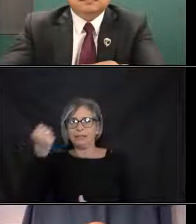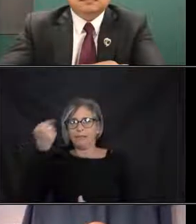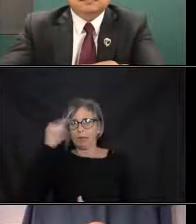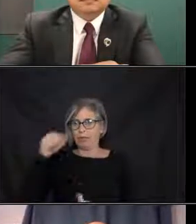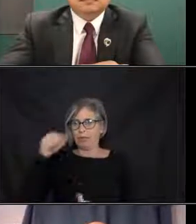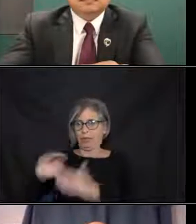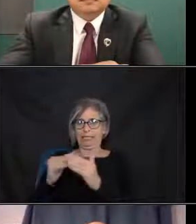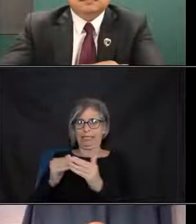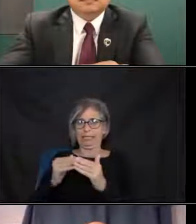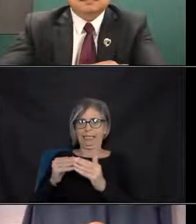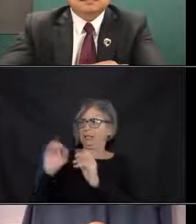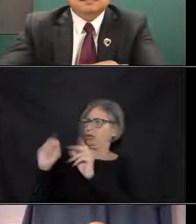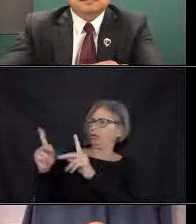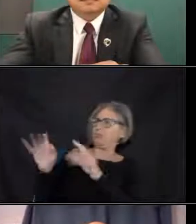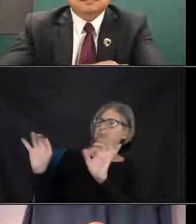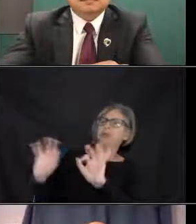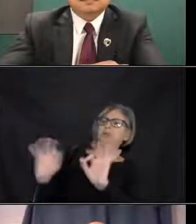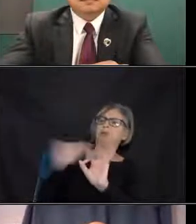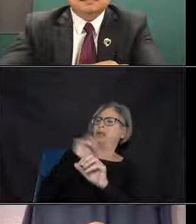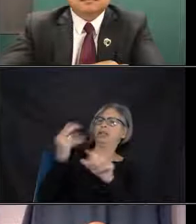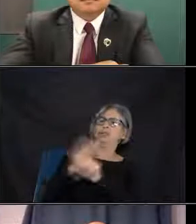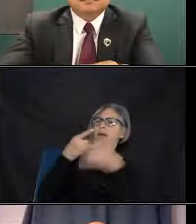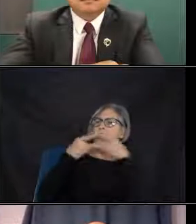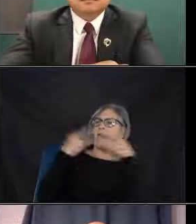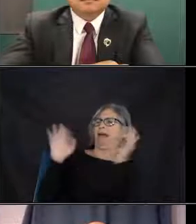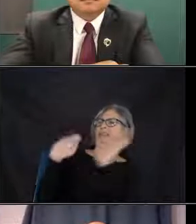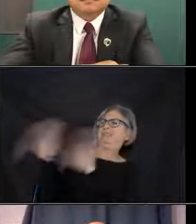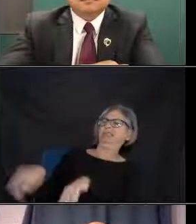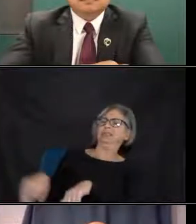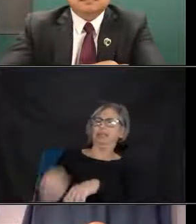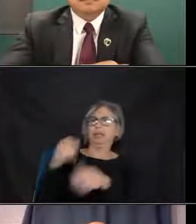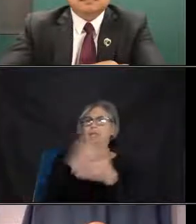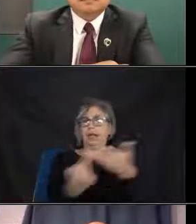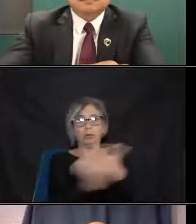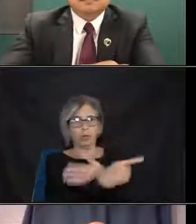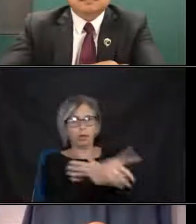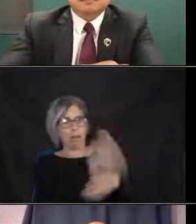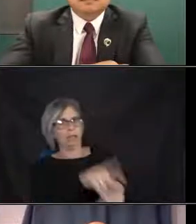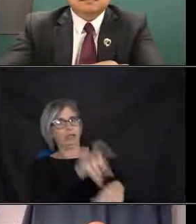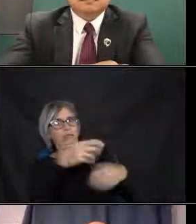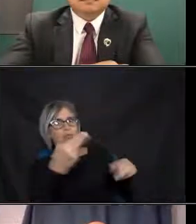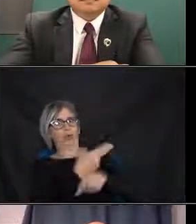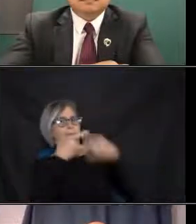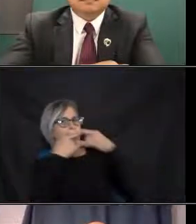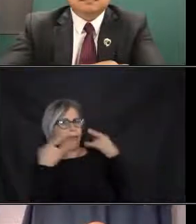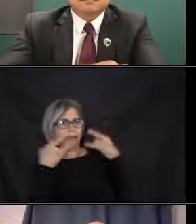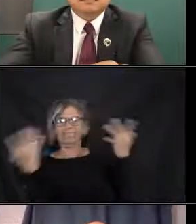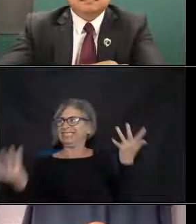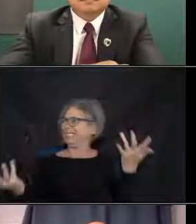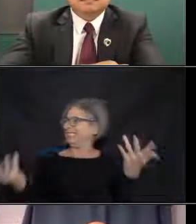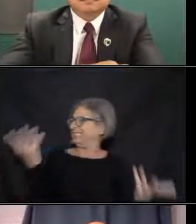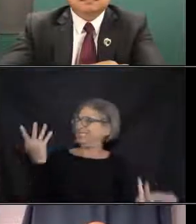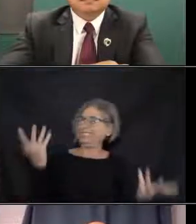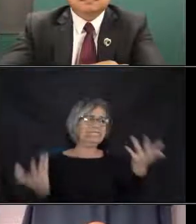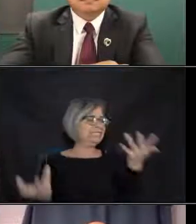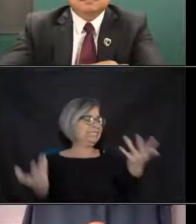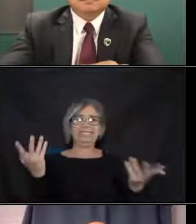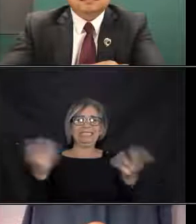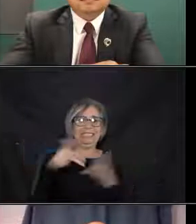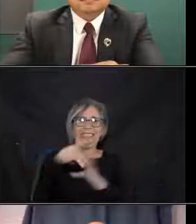okay to not wear masks and the following week everyone had to wear masks. And it's difficult